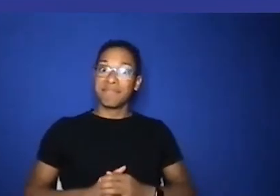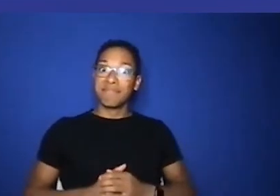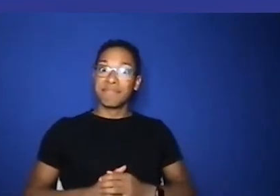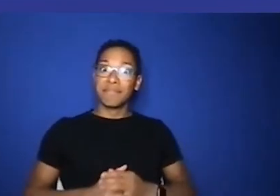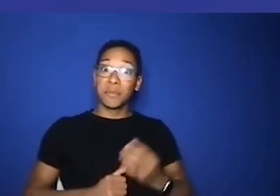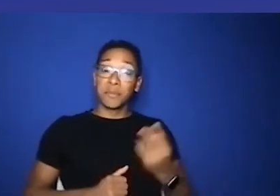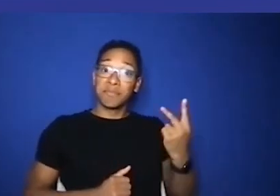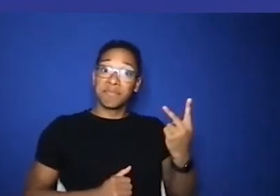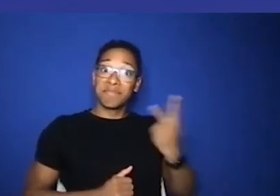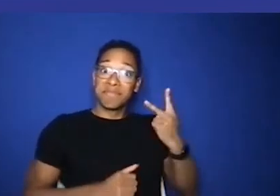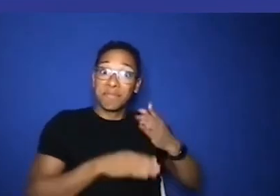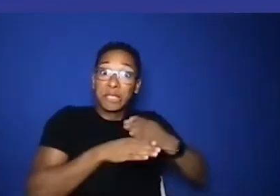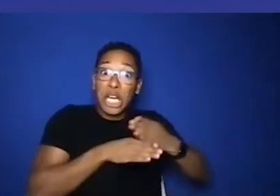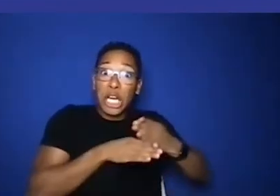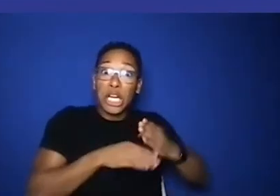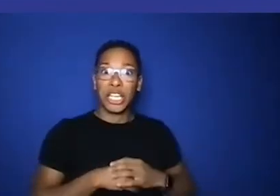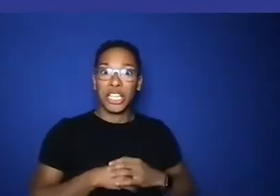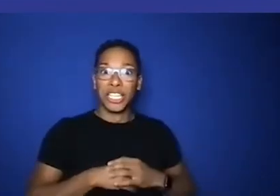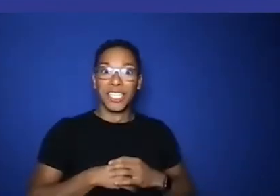share, and